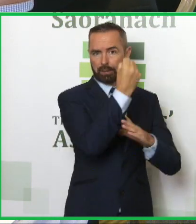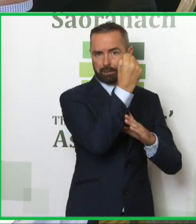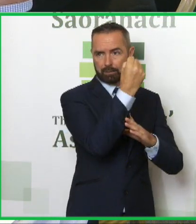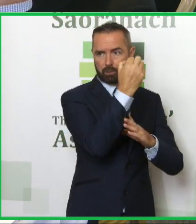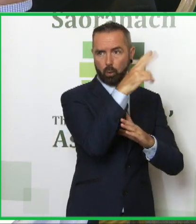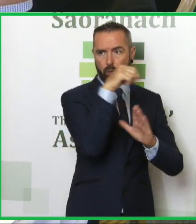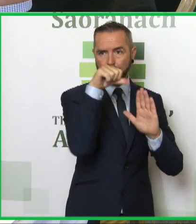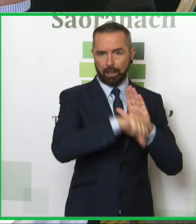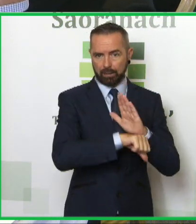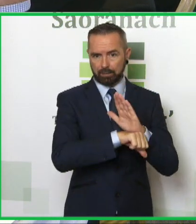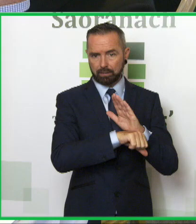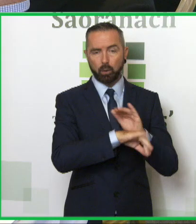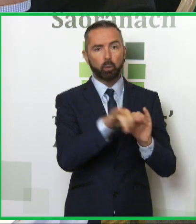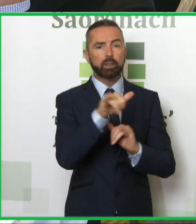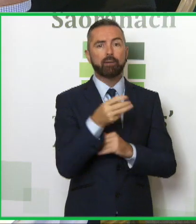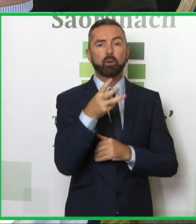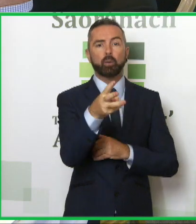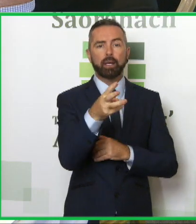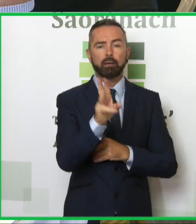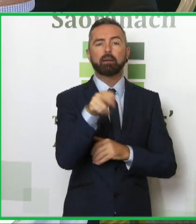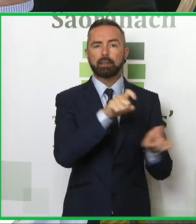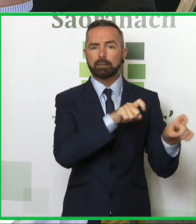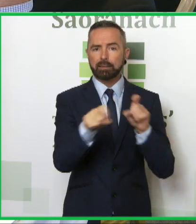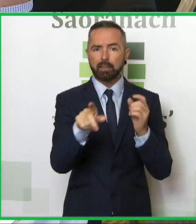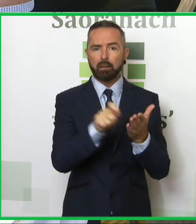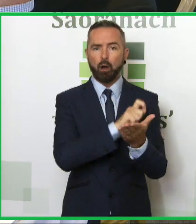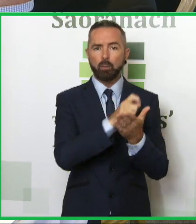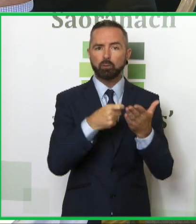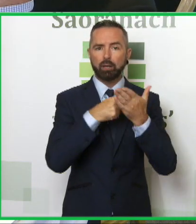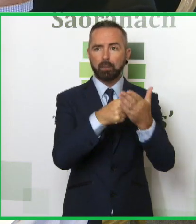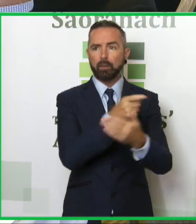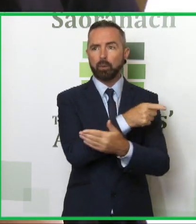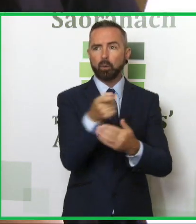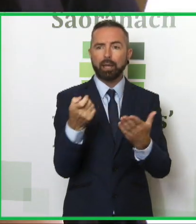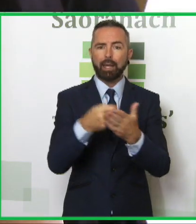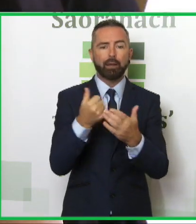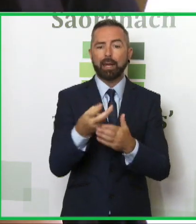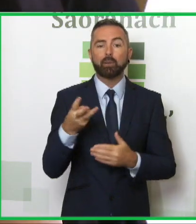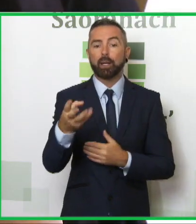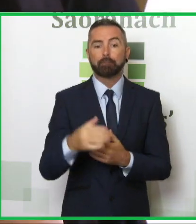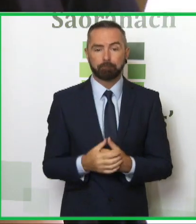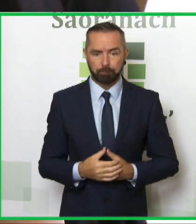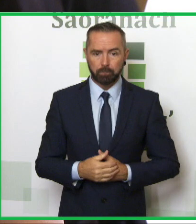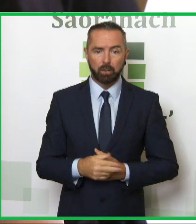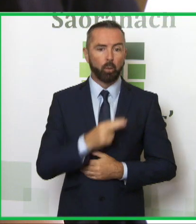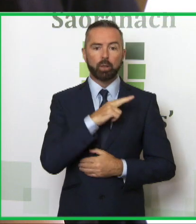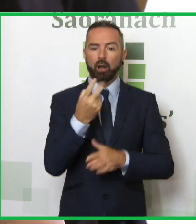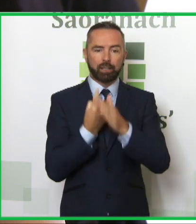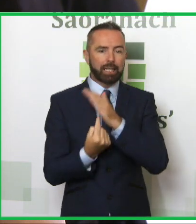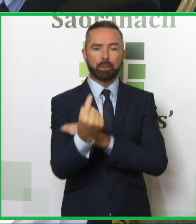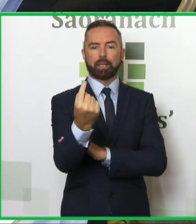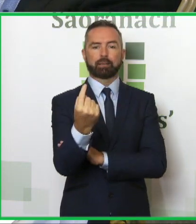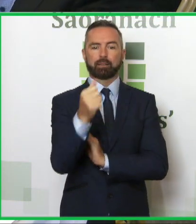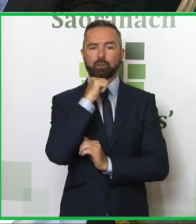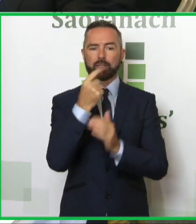whatever scenario happens. You still have the option on all models to recommend those extra things to happen. So they don't fall, you don't lose them.